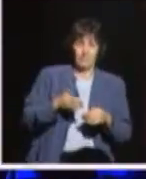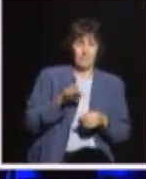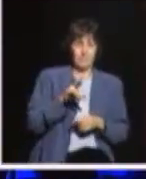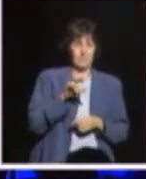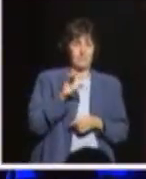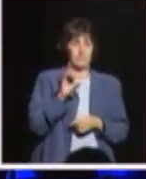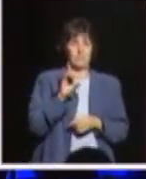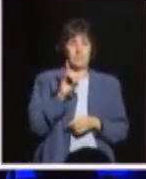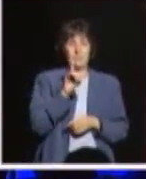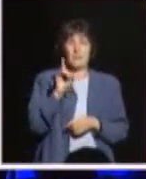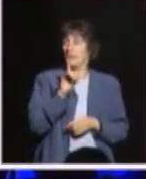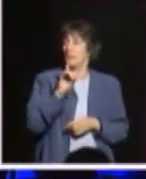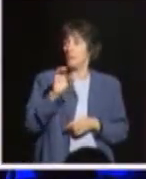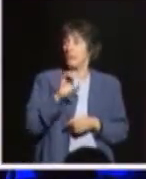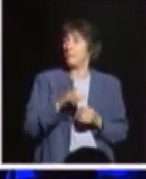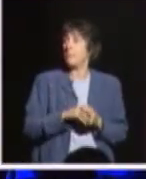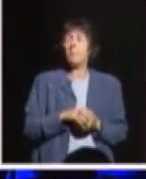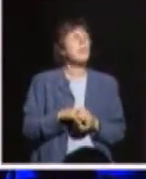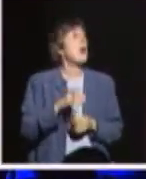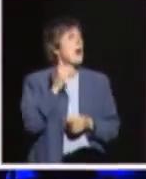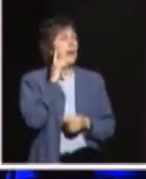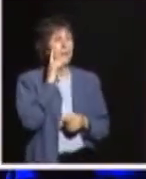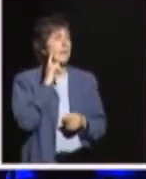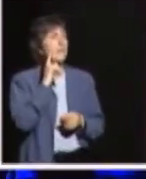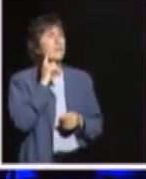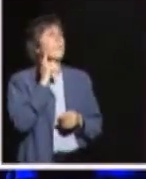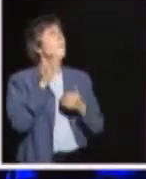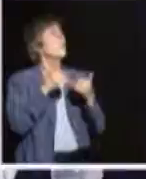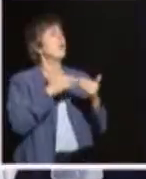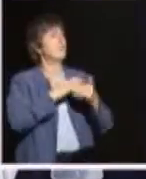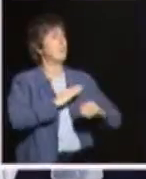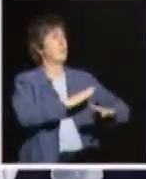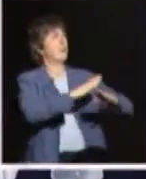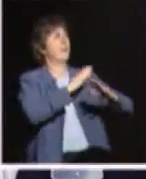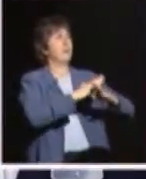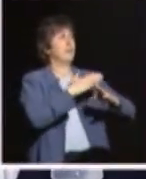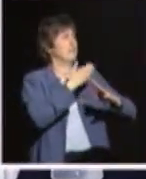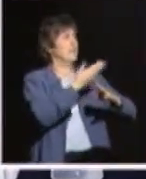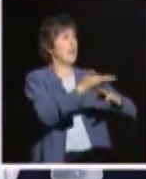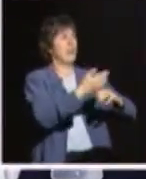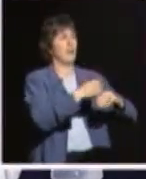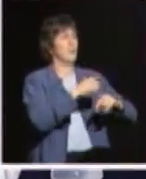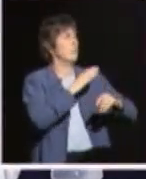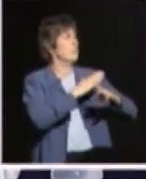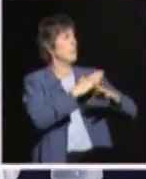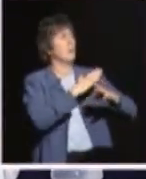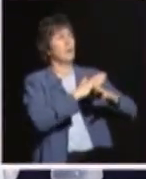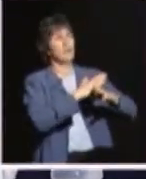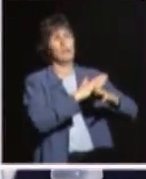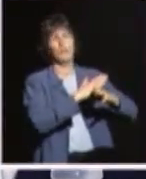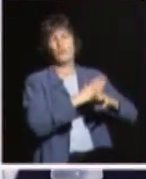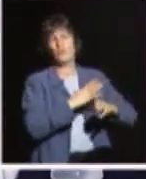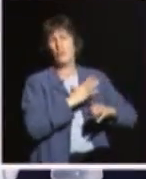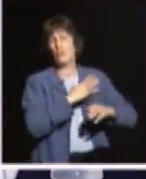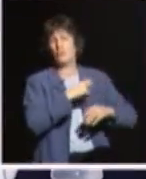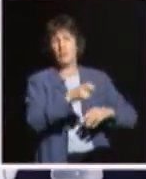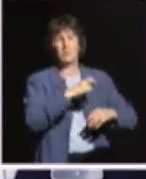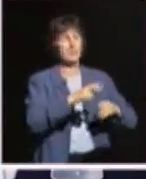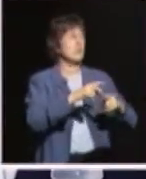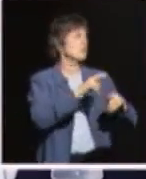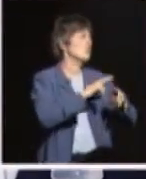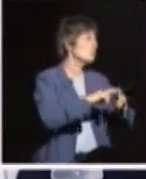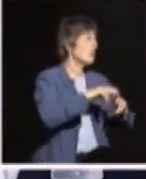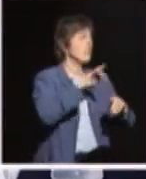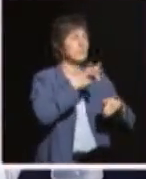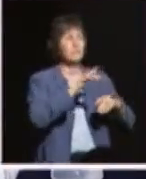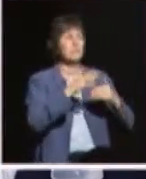Yeah, I would be in favor, again, of eliminating any barrier of entry to any form of transportation, air, rail, or whatever.